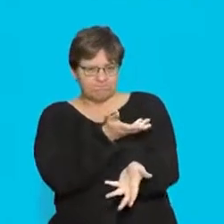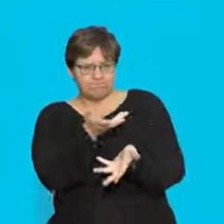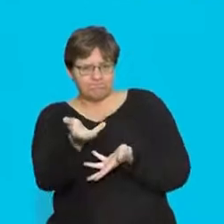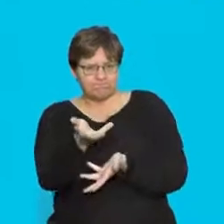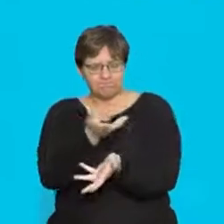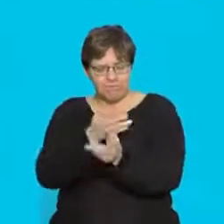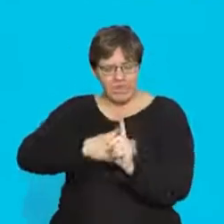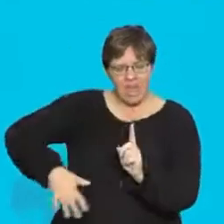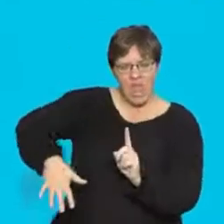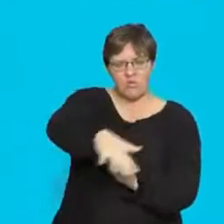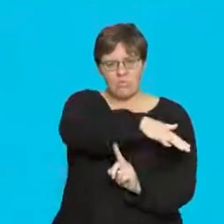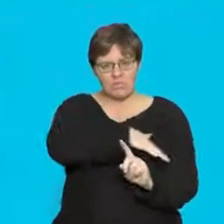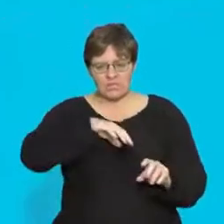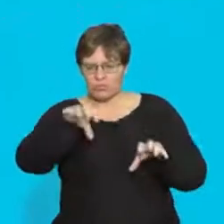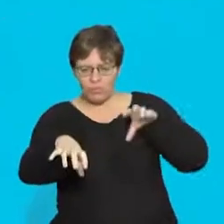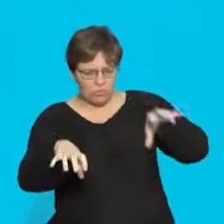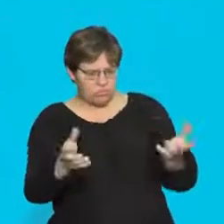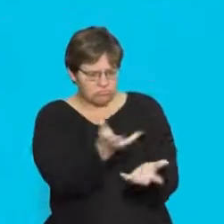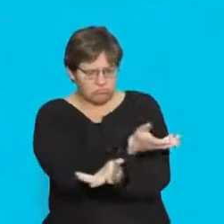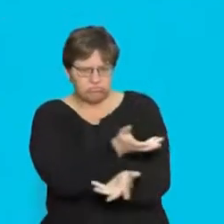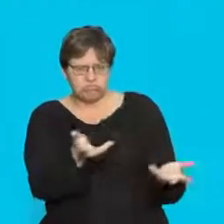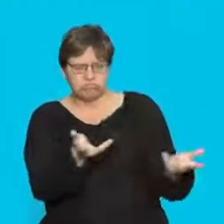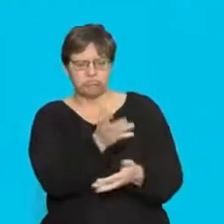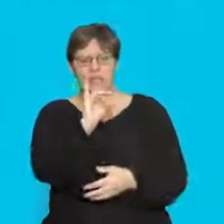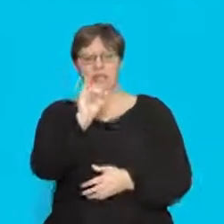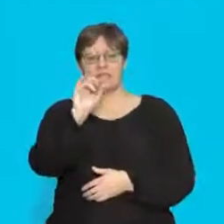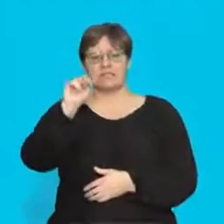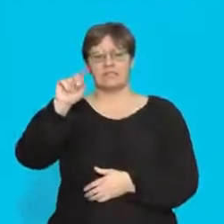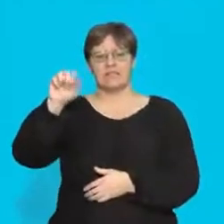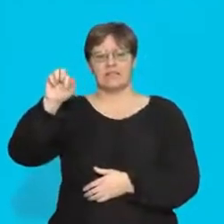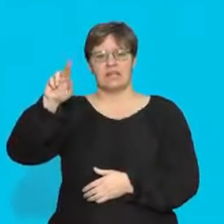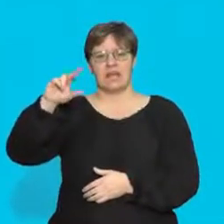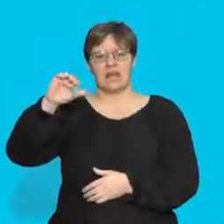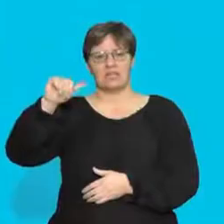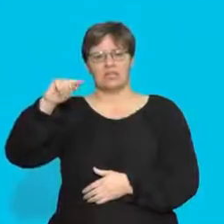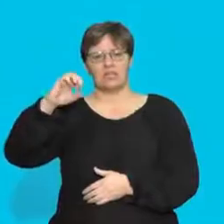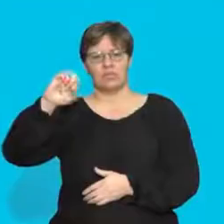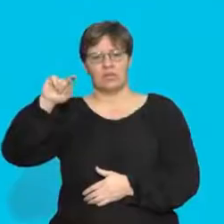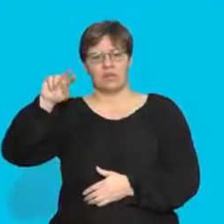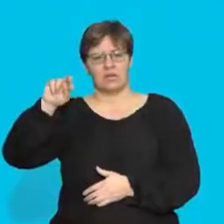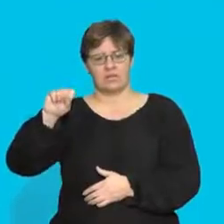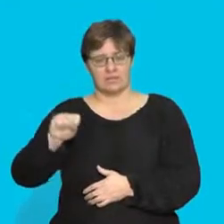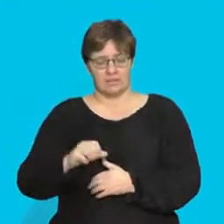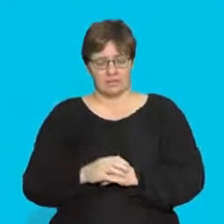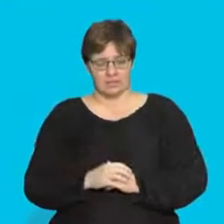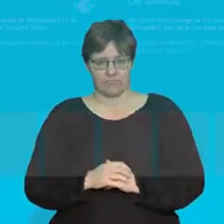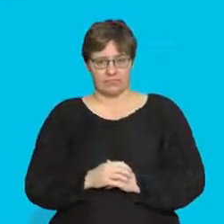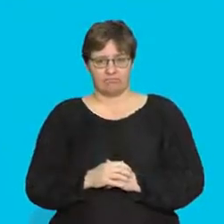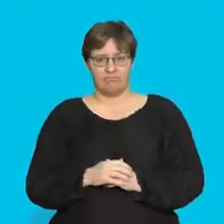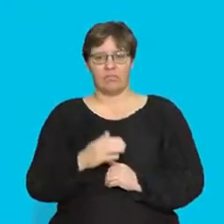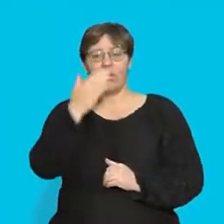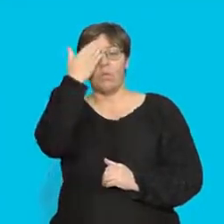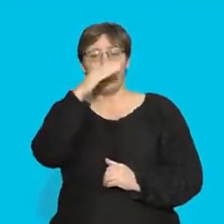interactions in the environment. Now, let's have a look at a question. We know